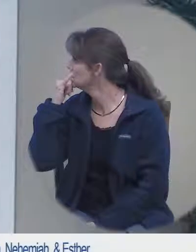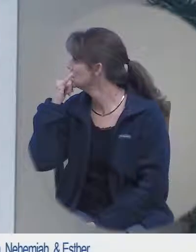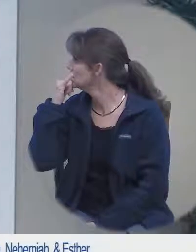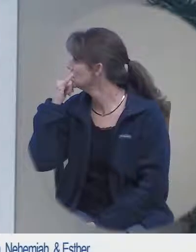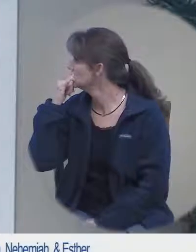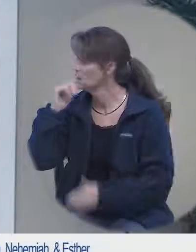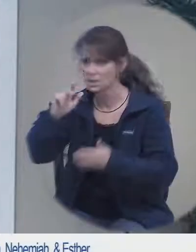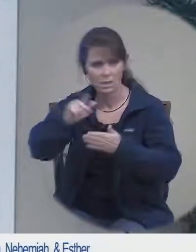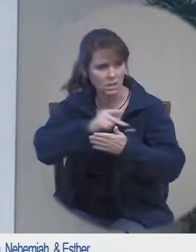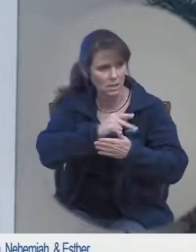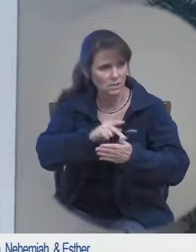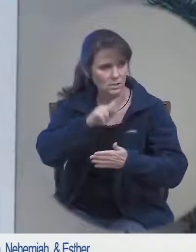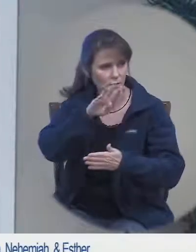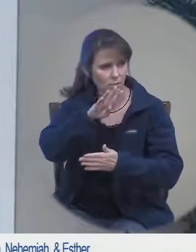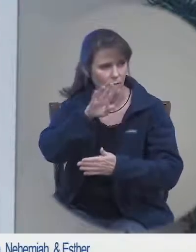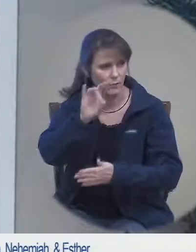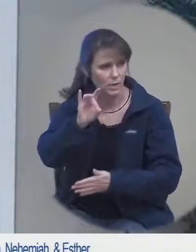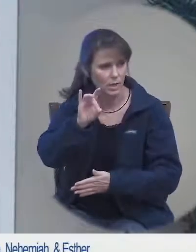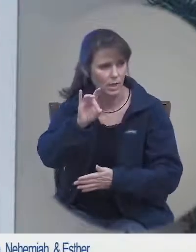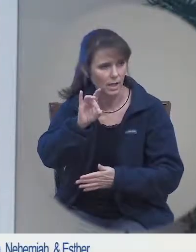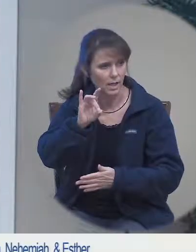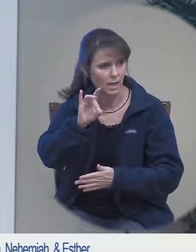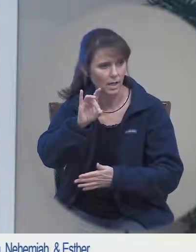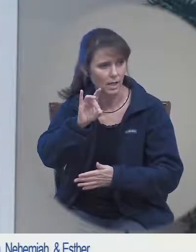Psalm 48, yeah.